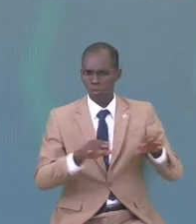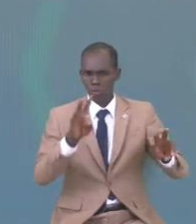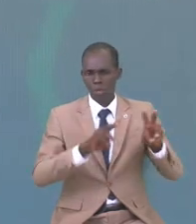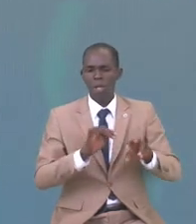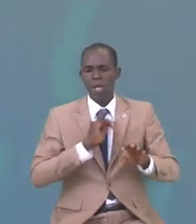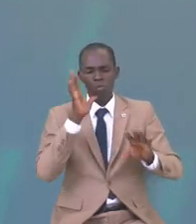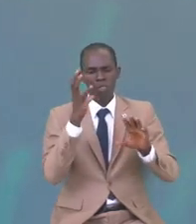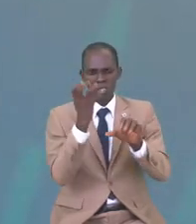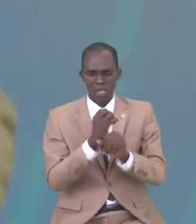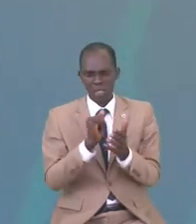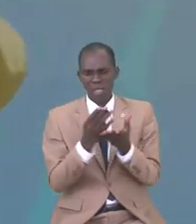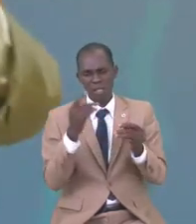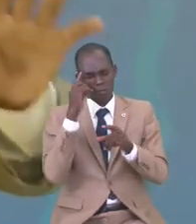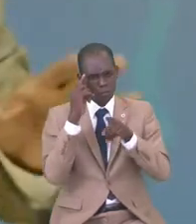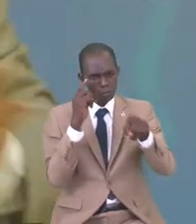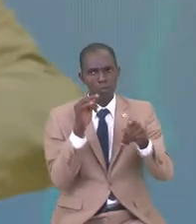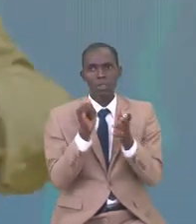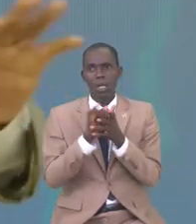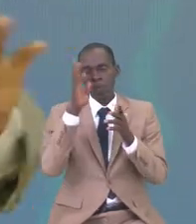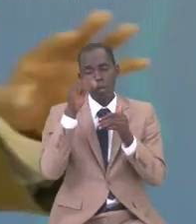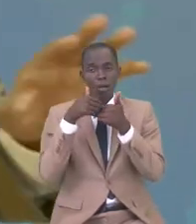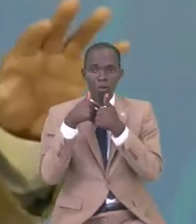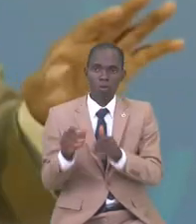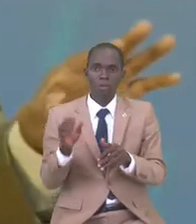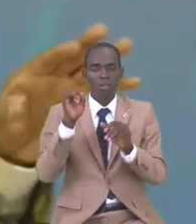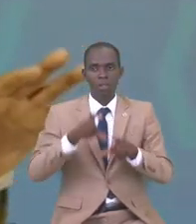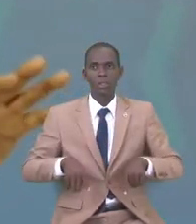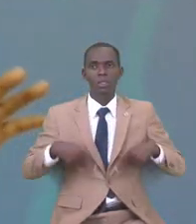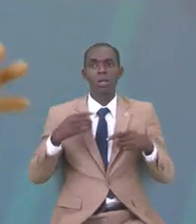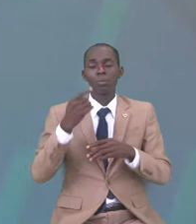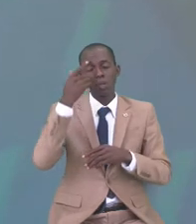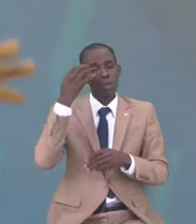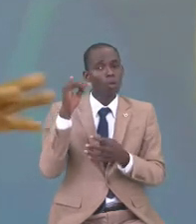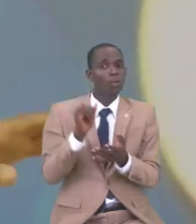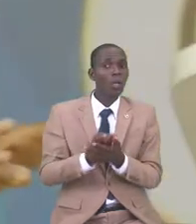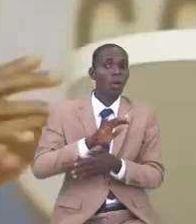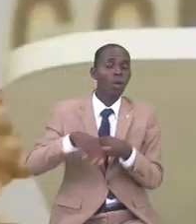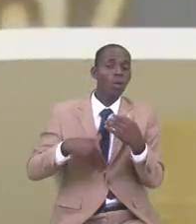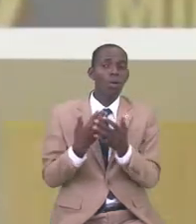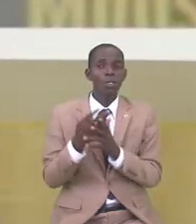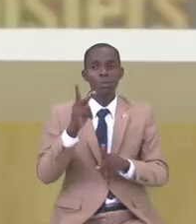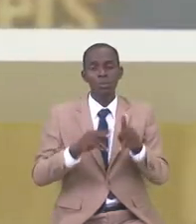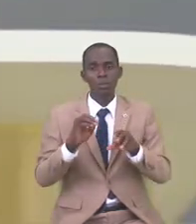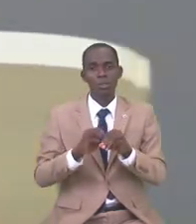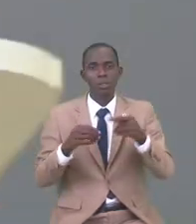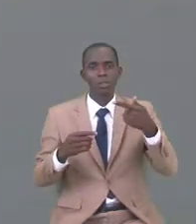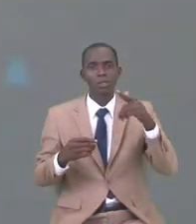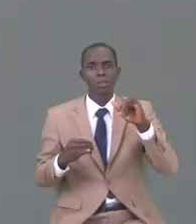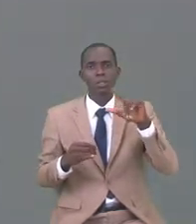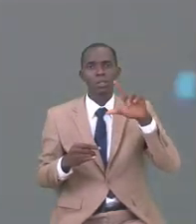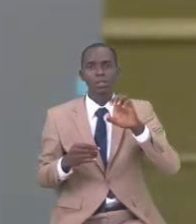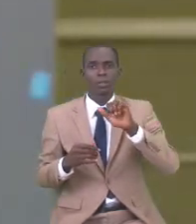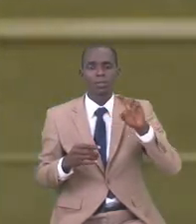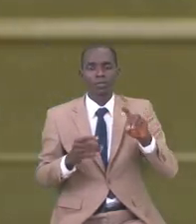That man lost his life. Because of that, all the people in Gilead, all the people in the community, they